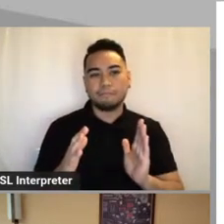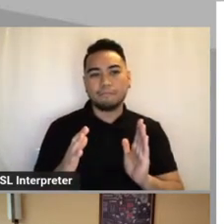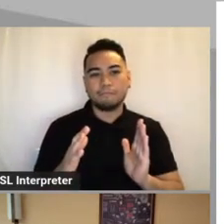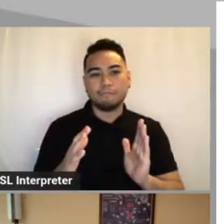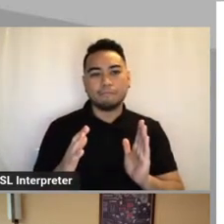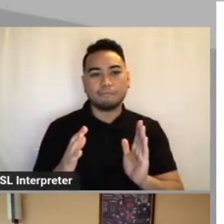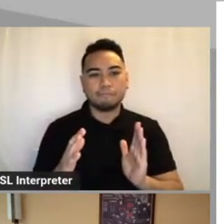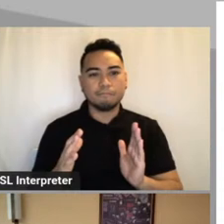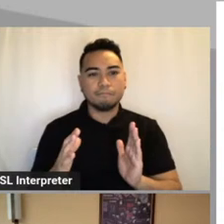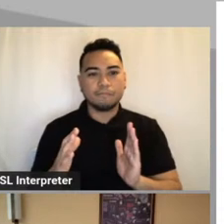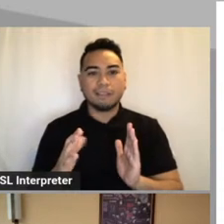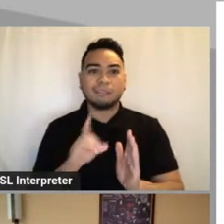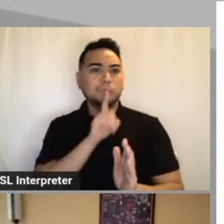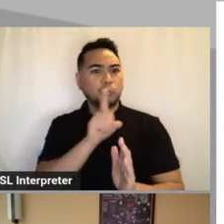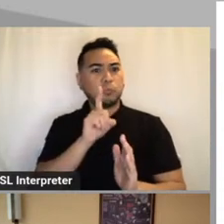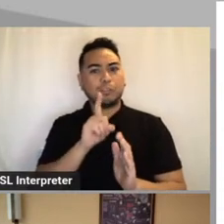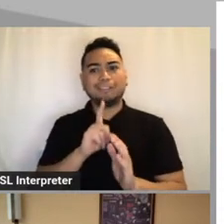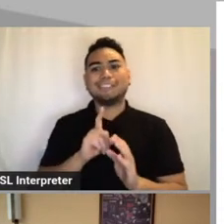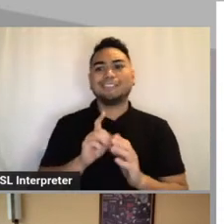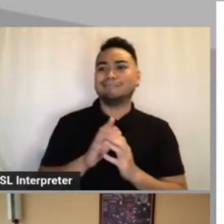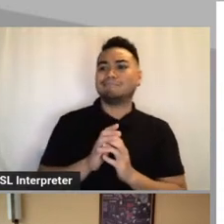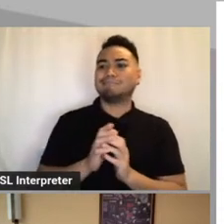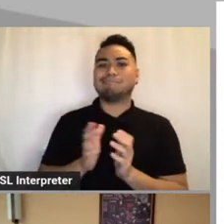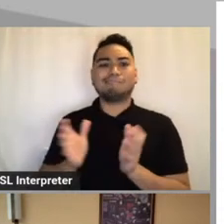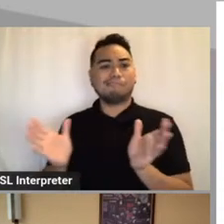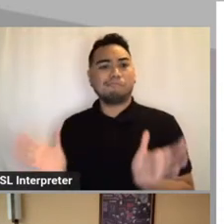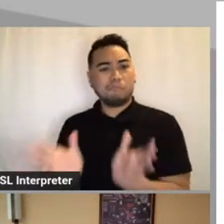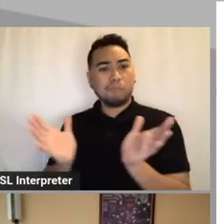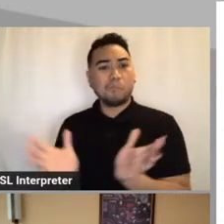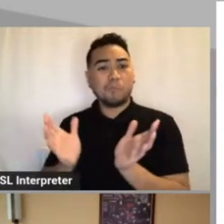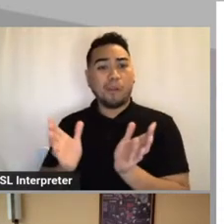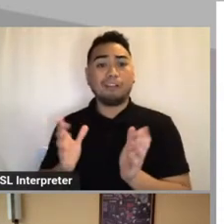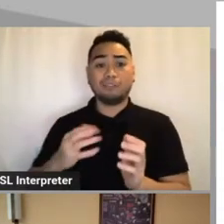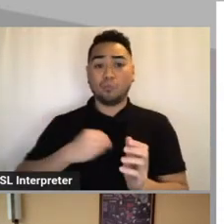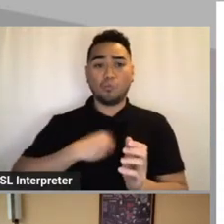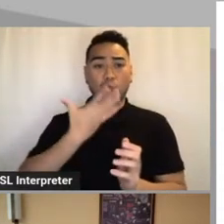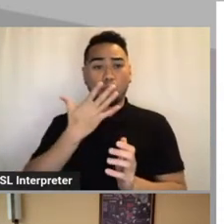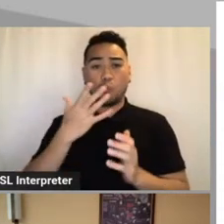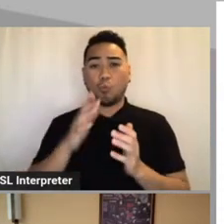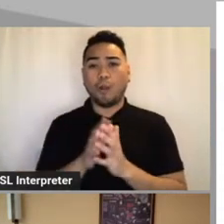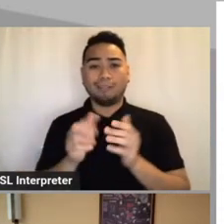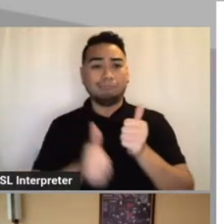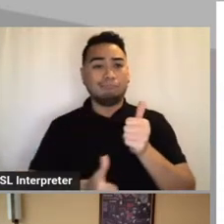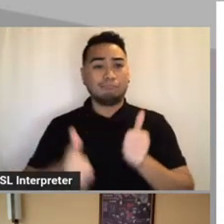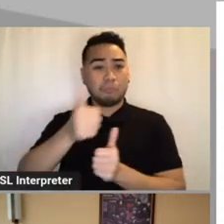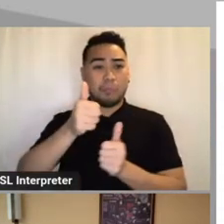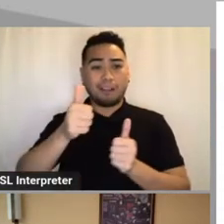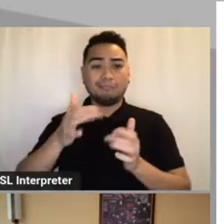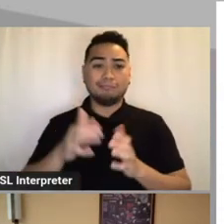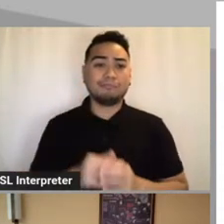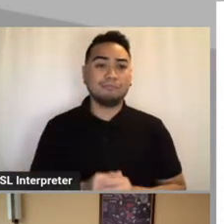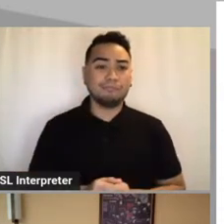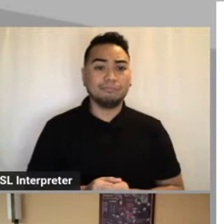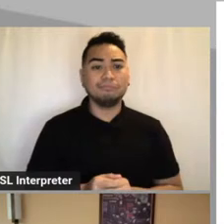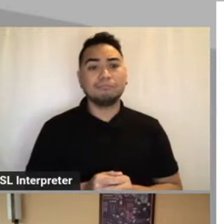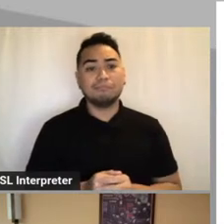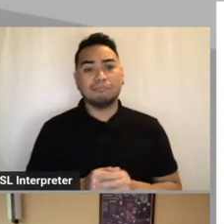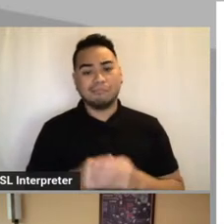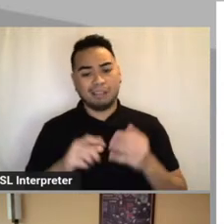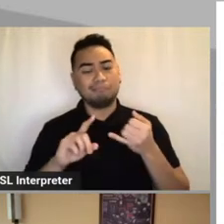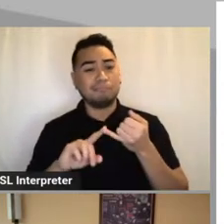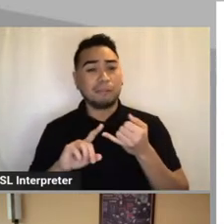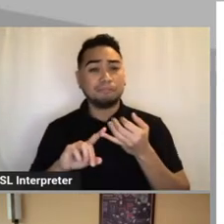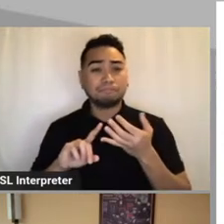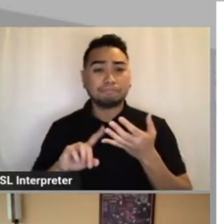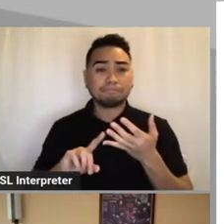white supremacists who use violence, and bold plans to move us toward fascism